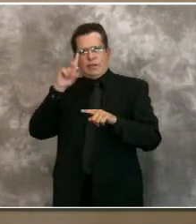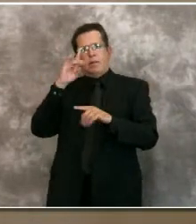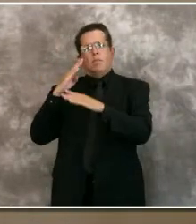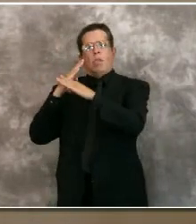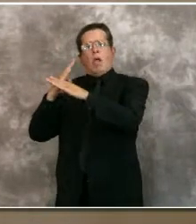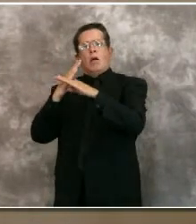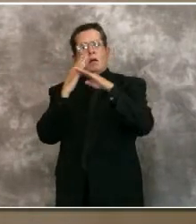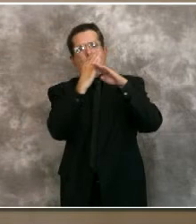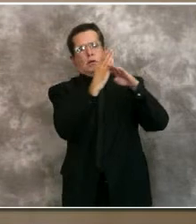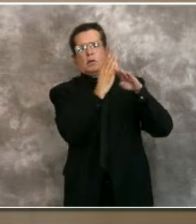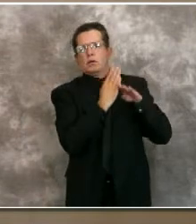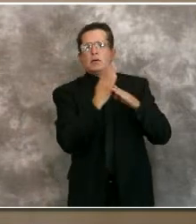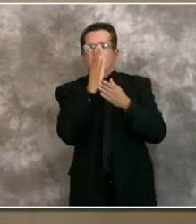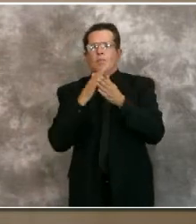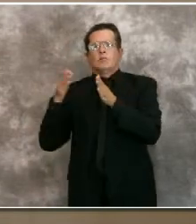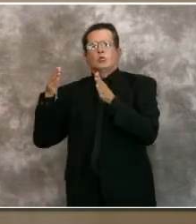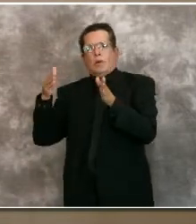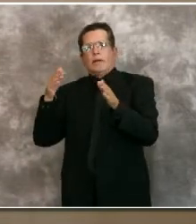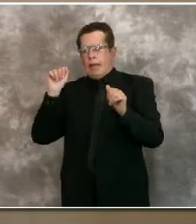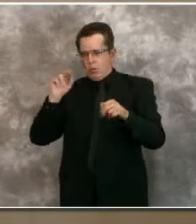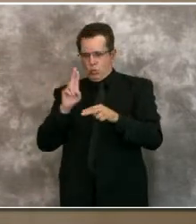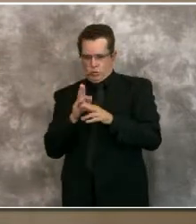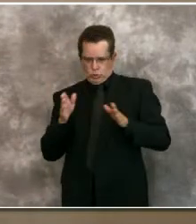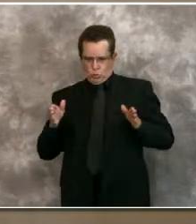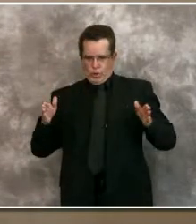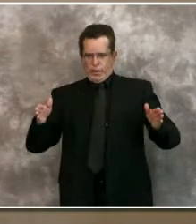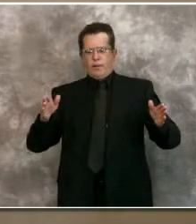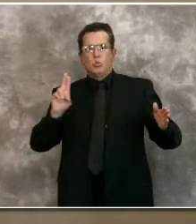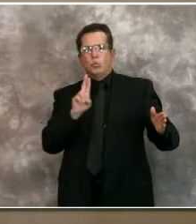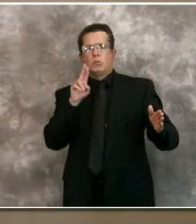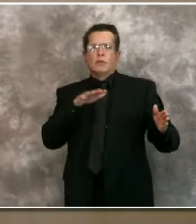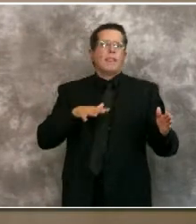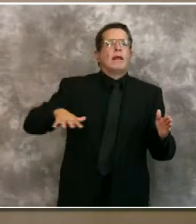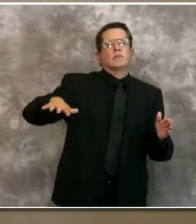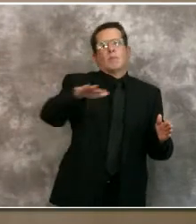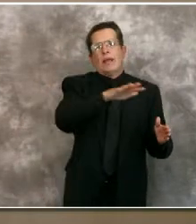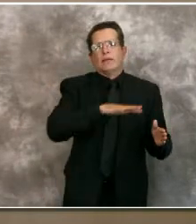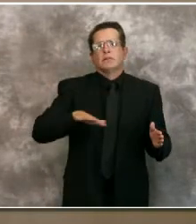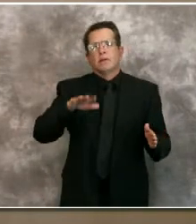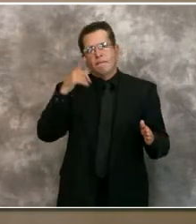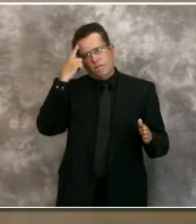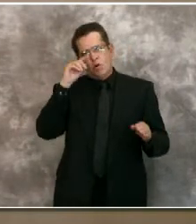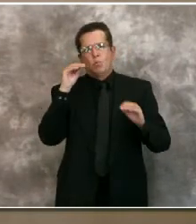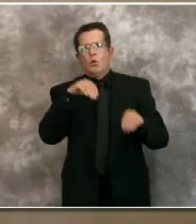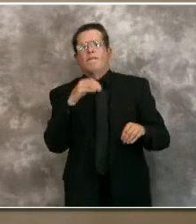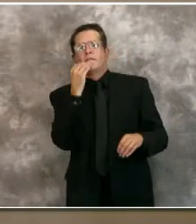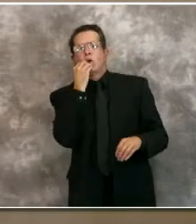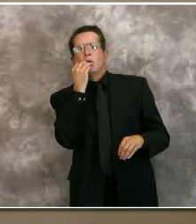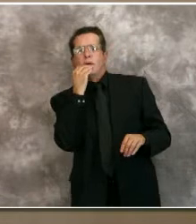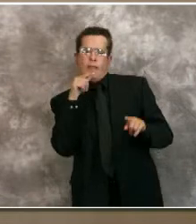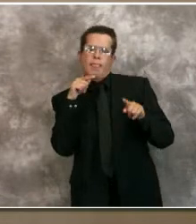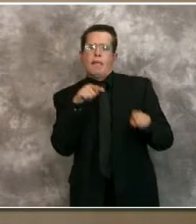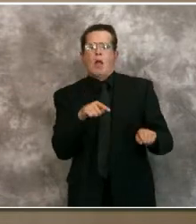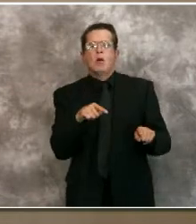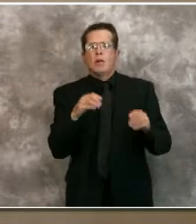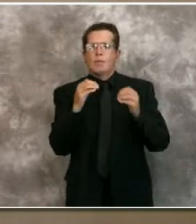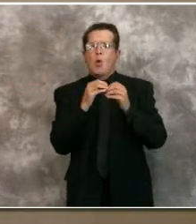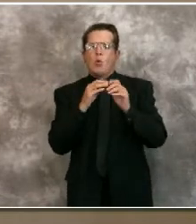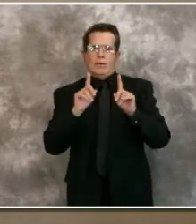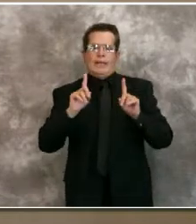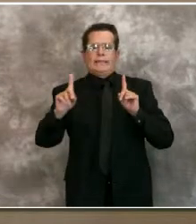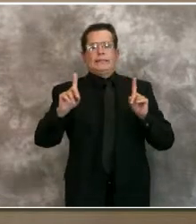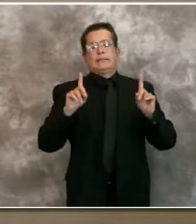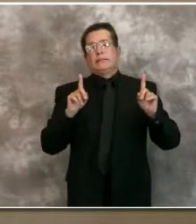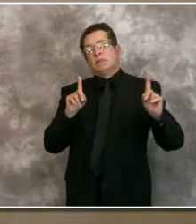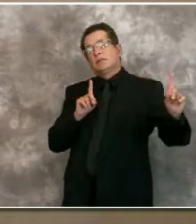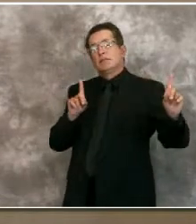that the streets could be used for additional spacing to place tables so that the social distancing